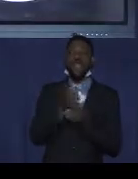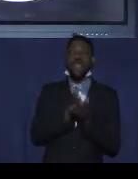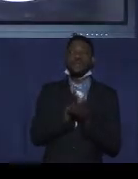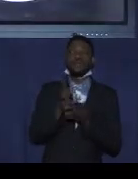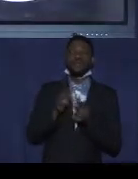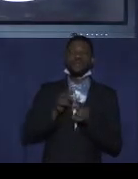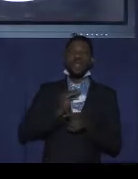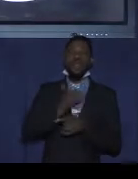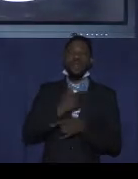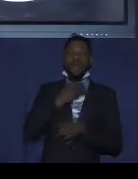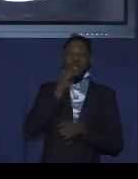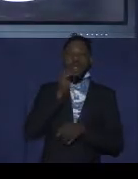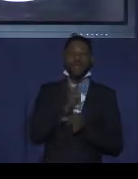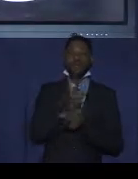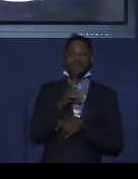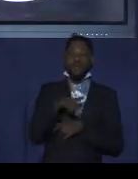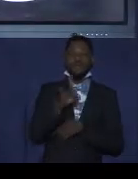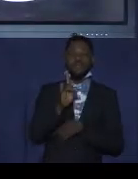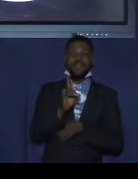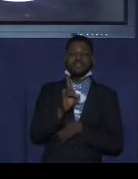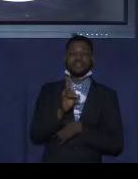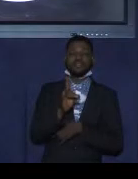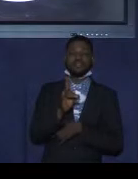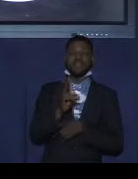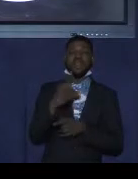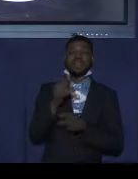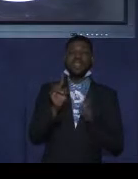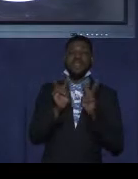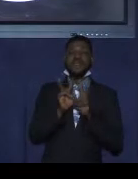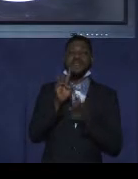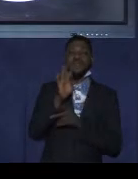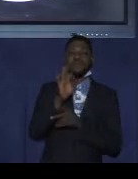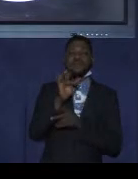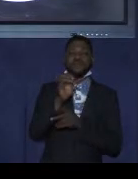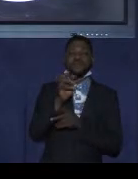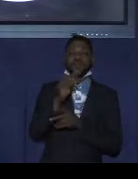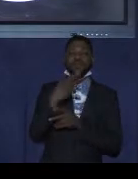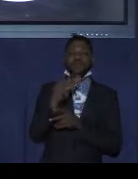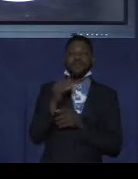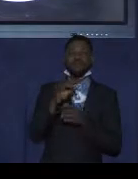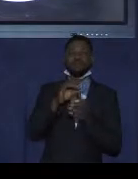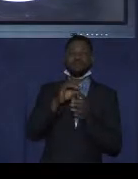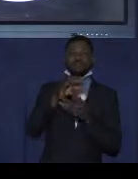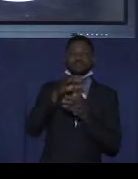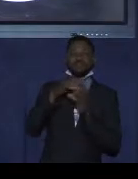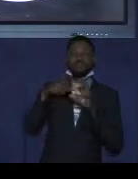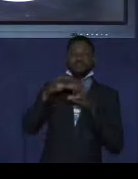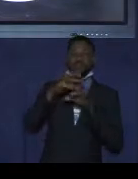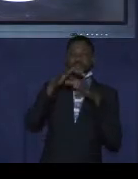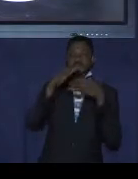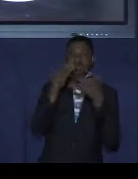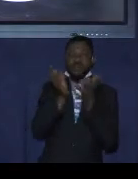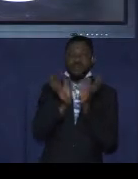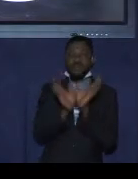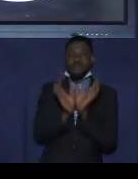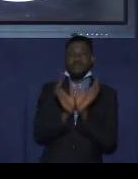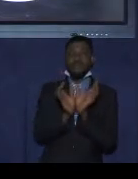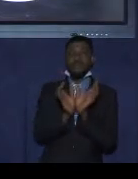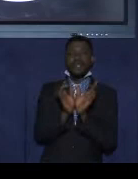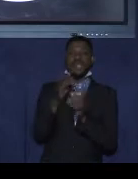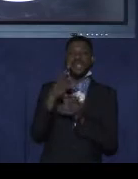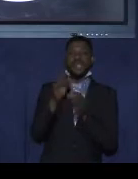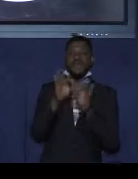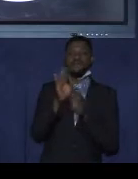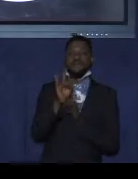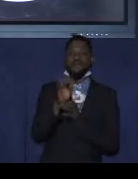at the correction to that homework. You were asked to find the volume of a particular sphere. Do you remember the formula?